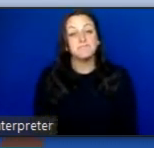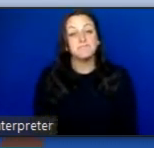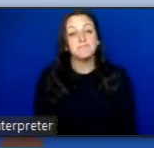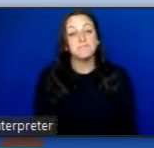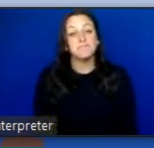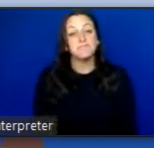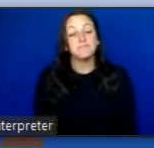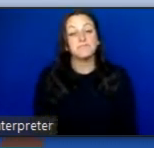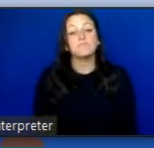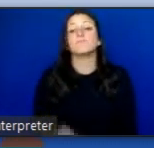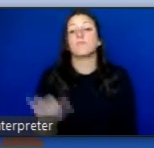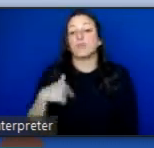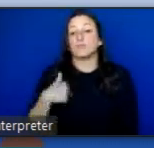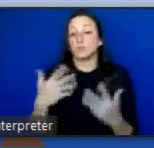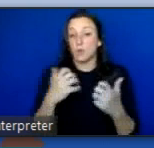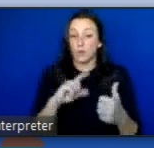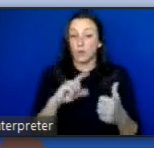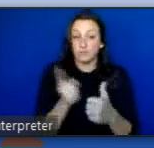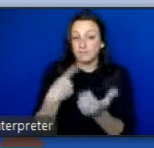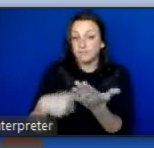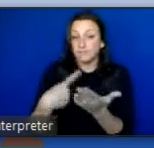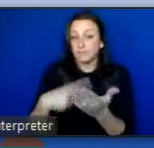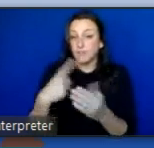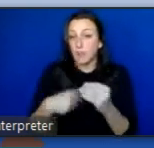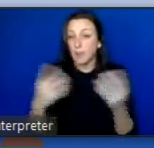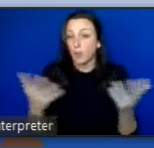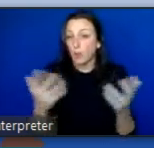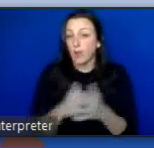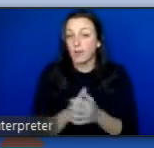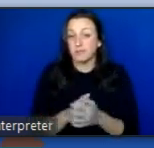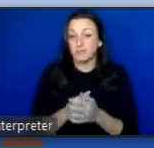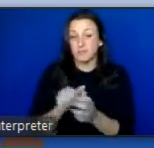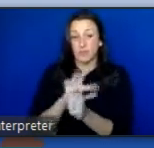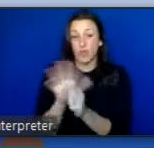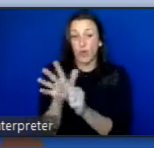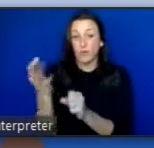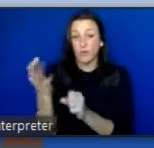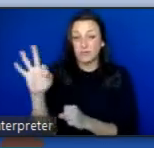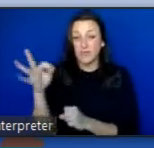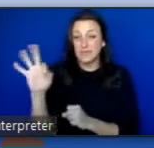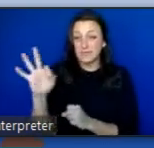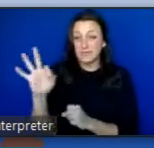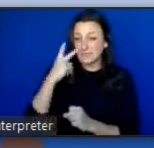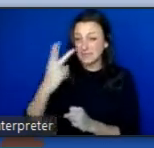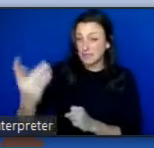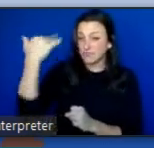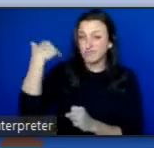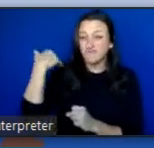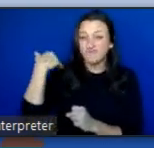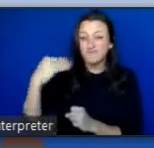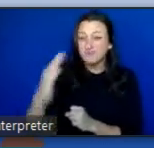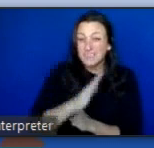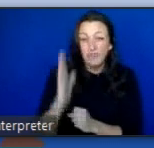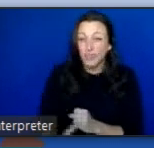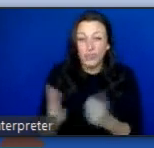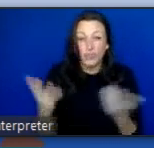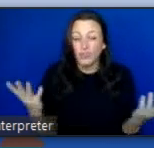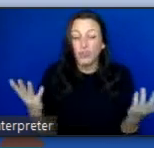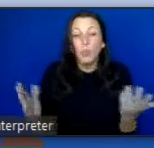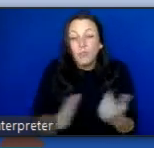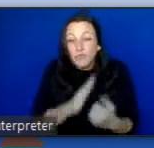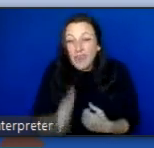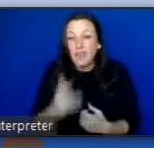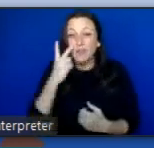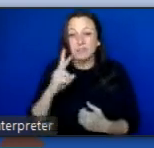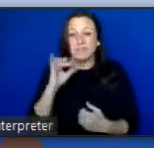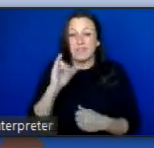So just want to start by talking about how unprecedented COVID-19 is. We certainly haven't seen any virus that